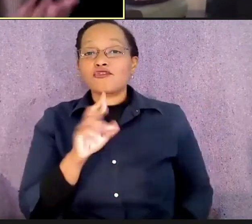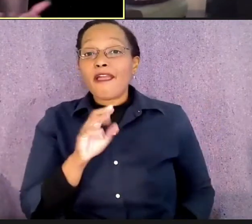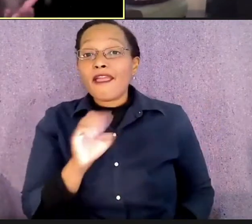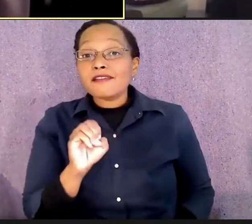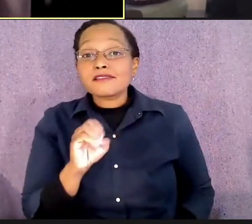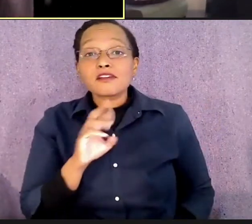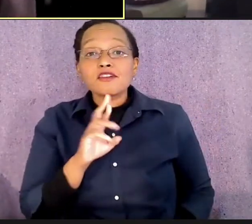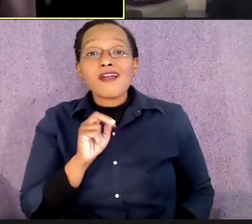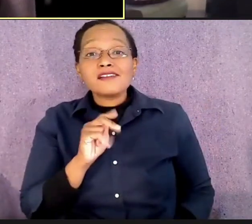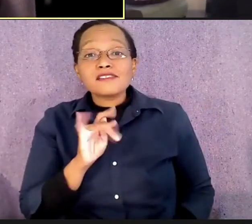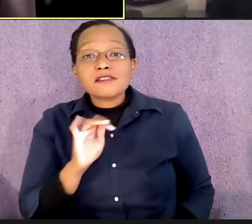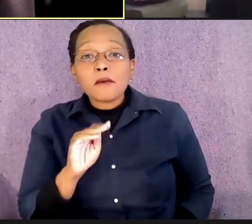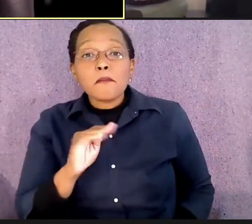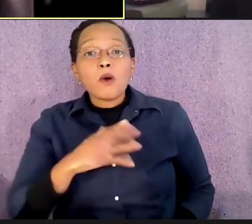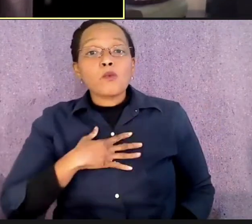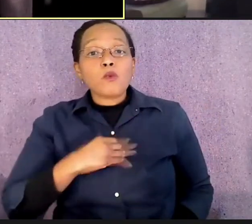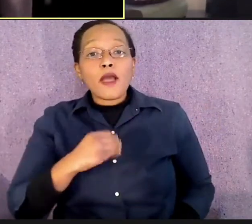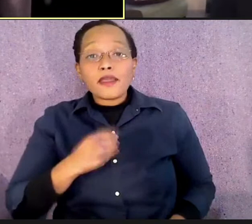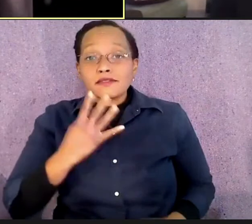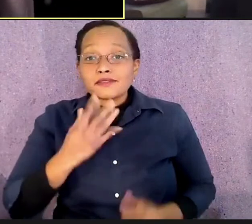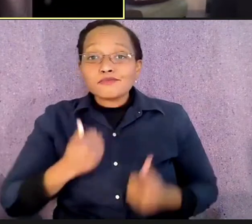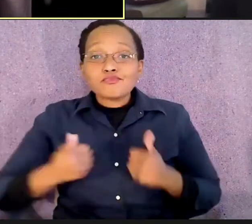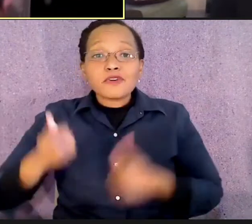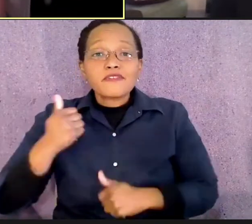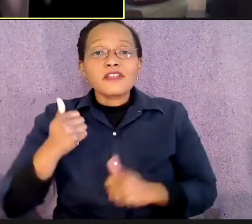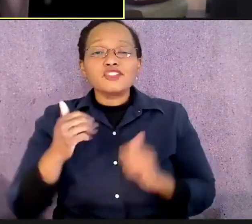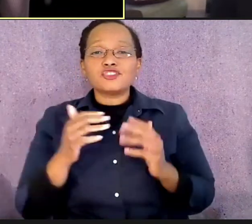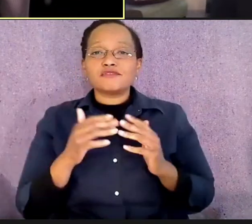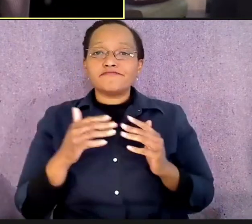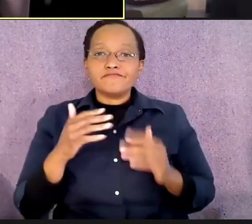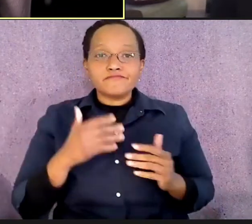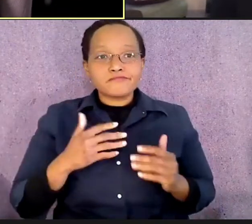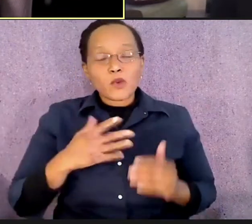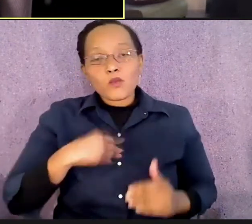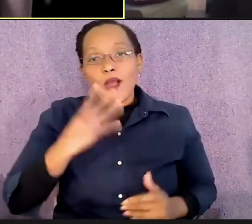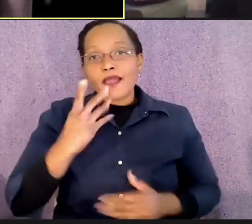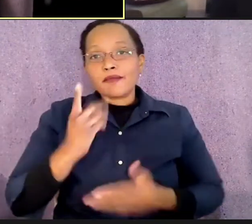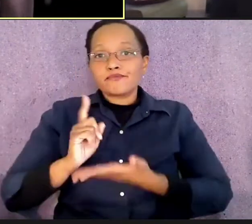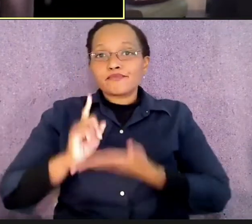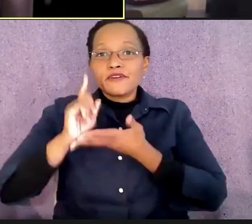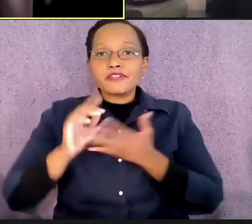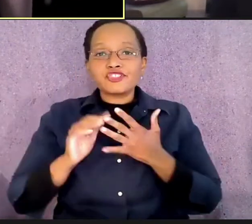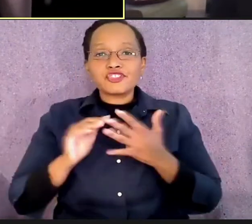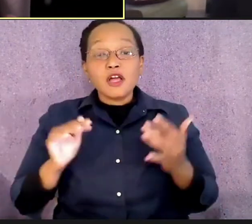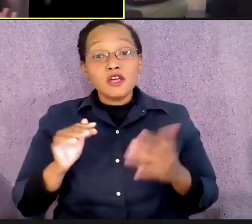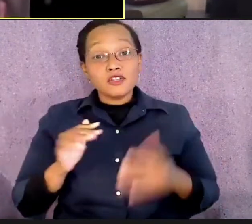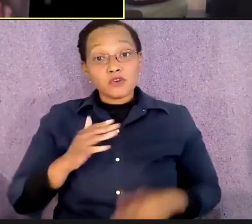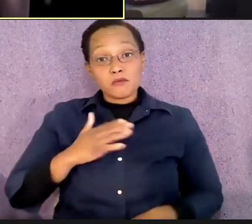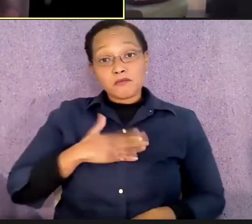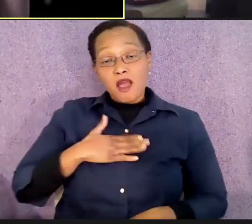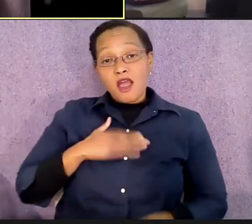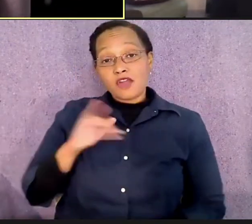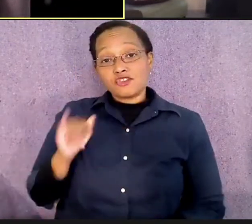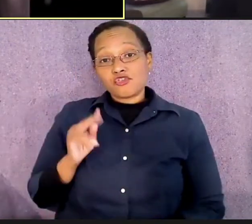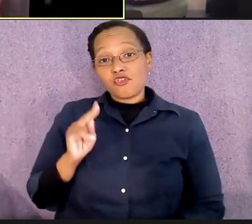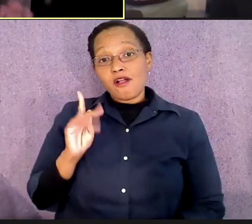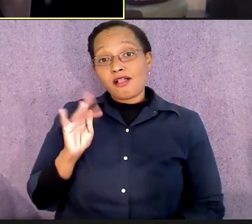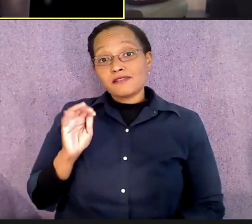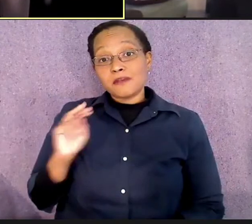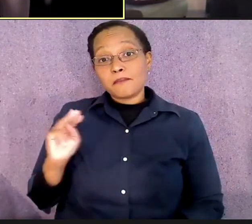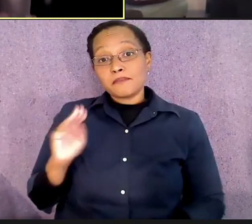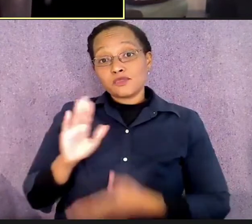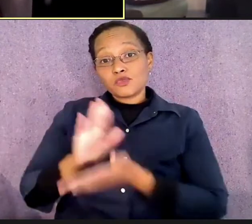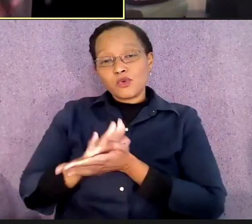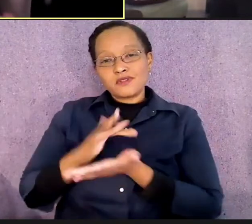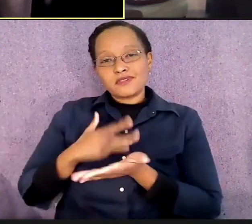kind of breaking that down for viewers on your show. And so at the journalism school, one of the things that we've been discussing here is the role of